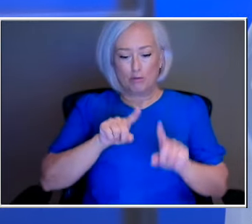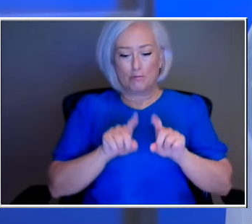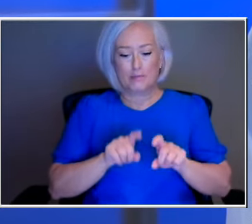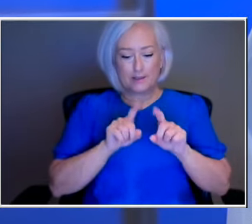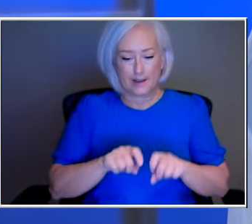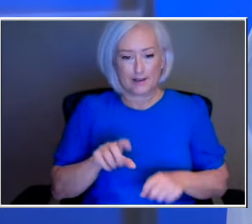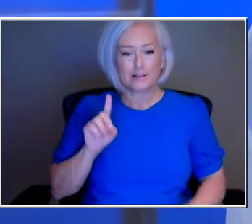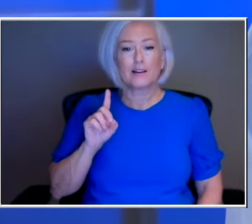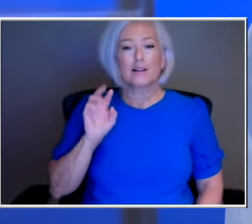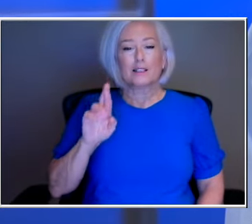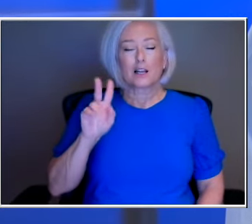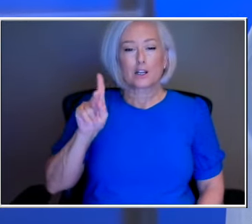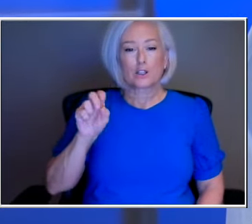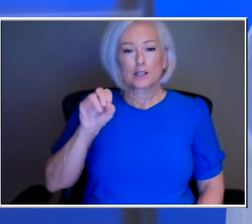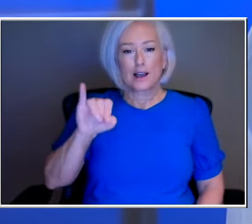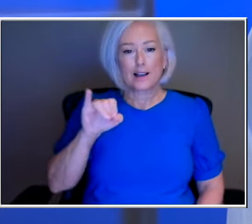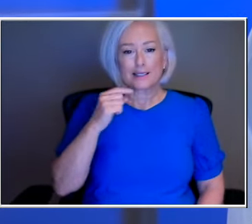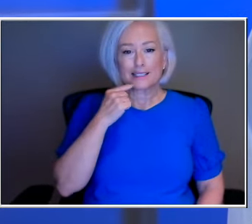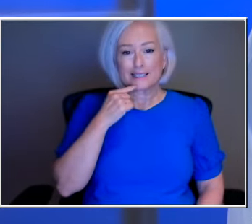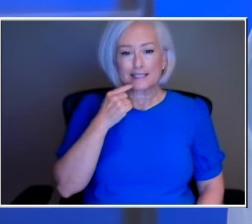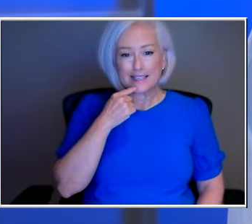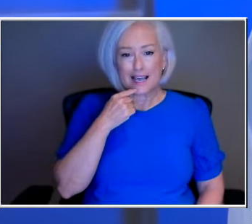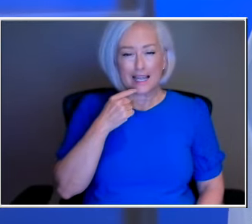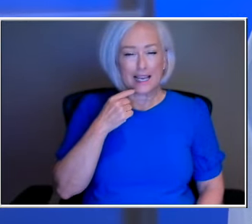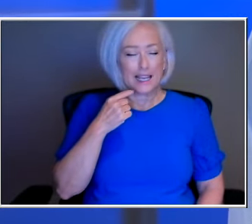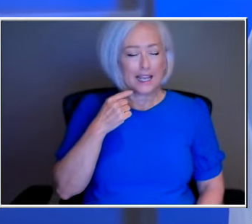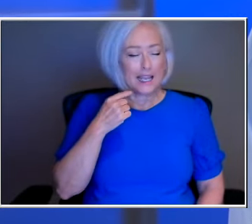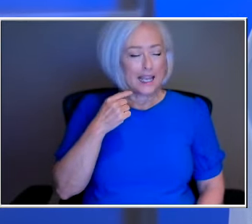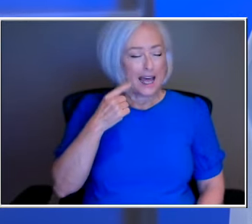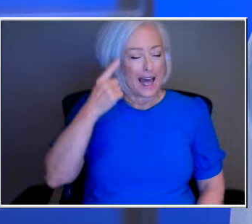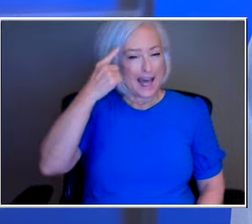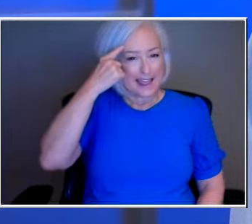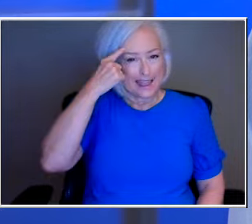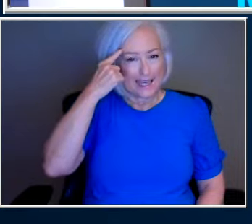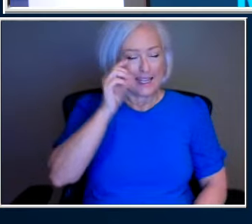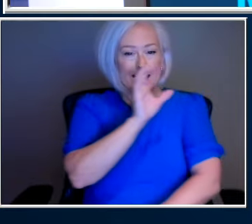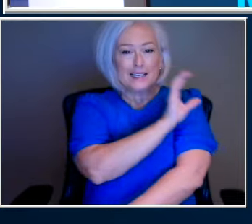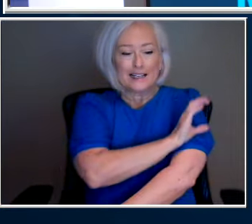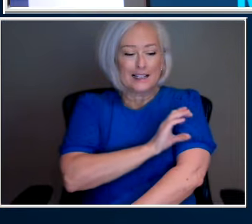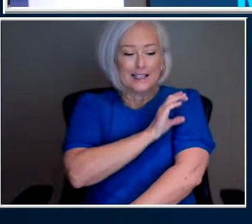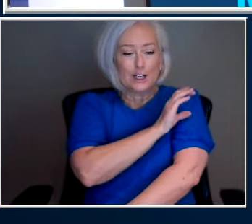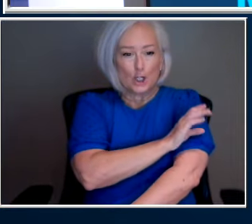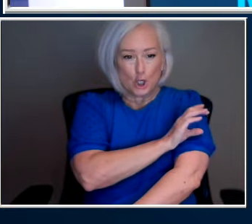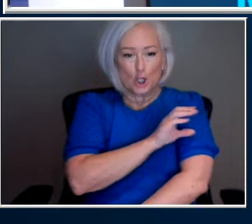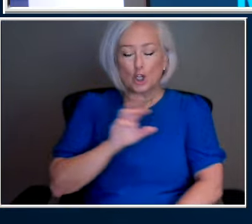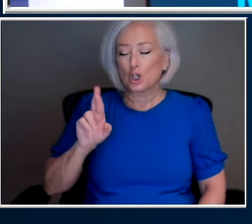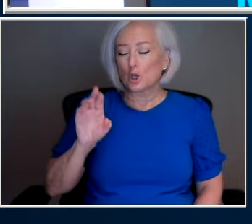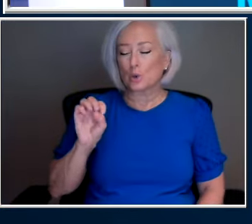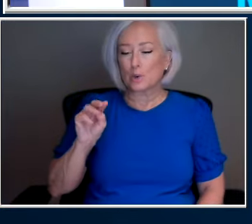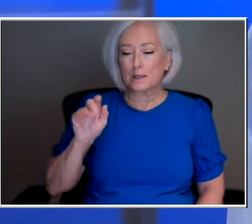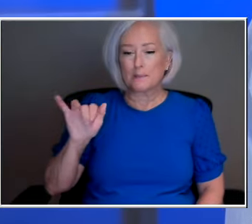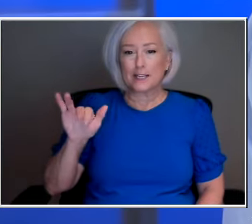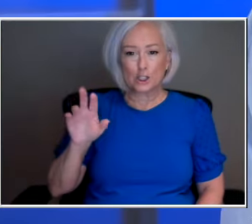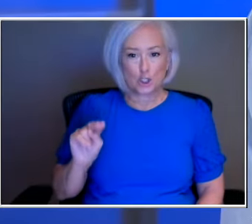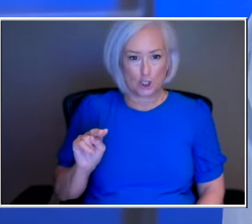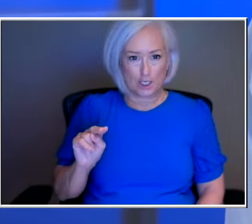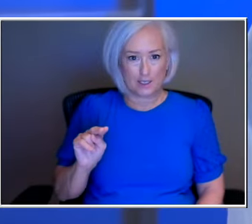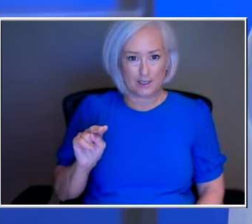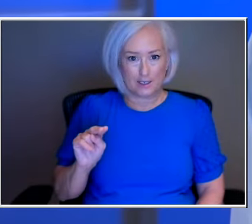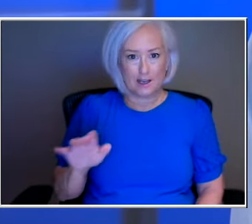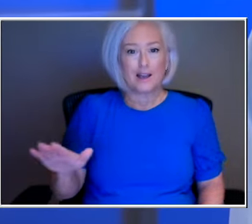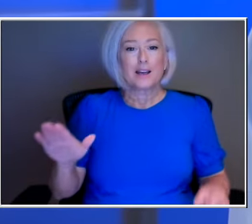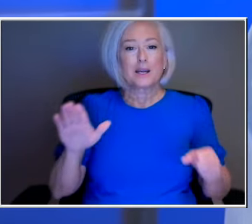was in, I think called it clinical remission. And then the complete remission was